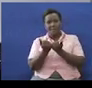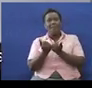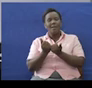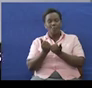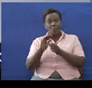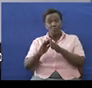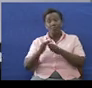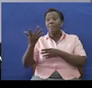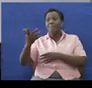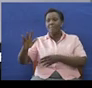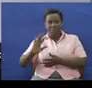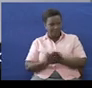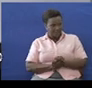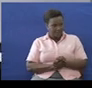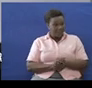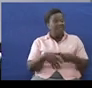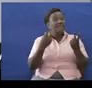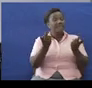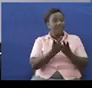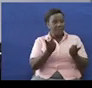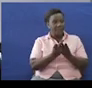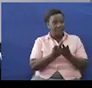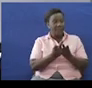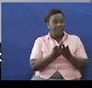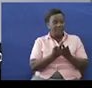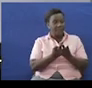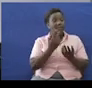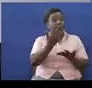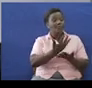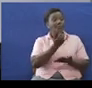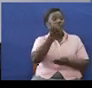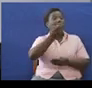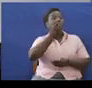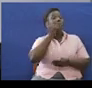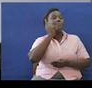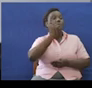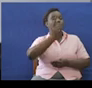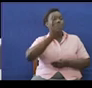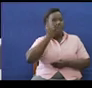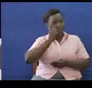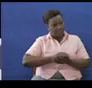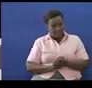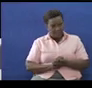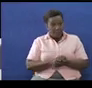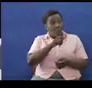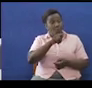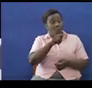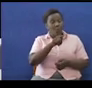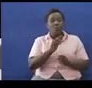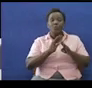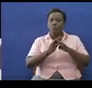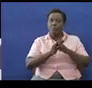coffee. The same water is used for generating hydroelectric power. That